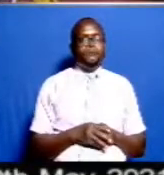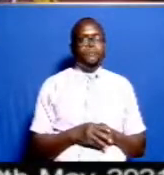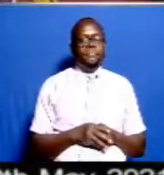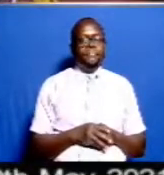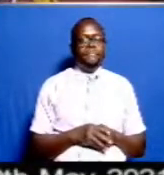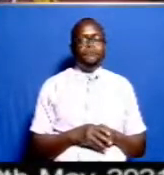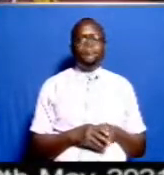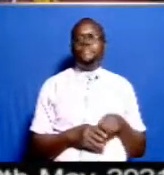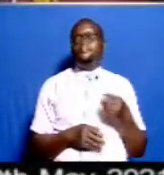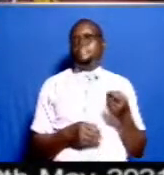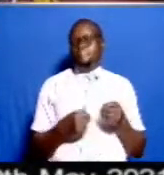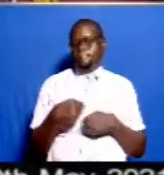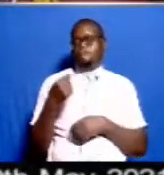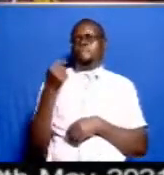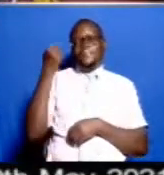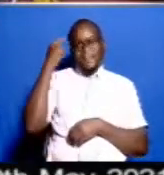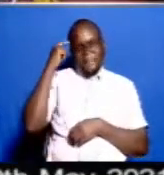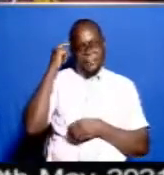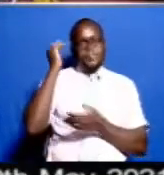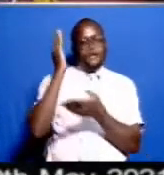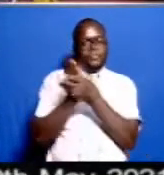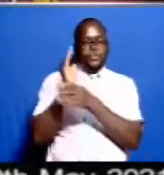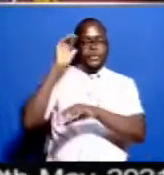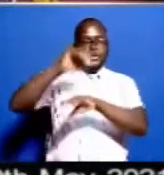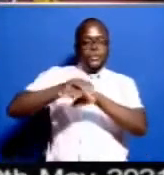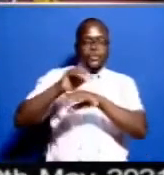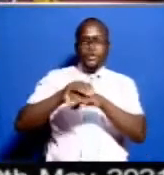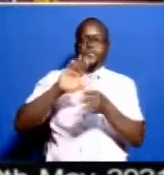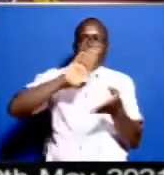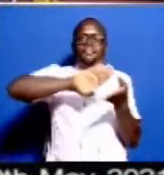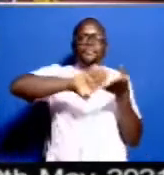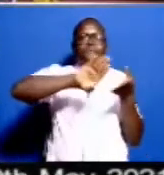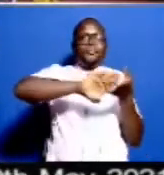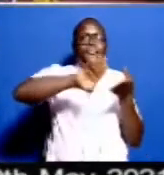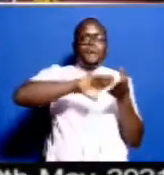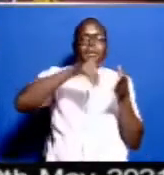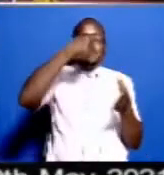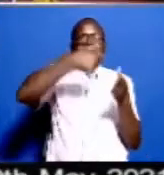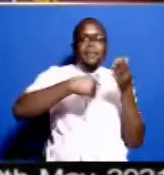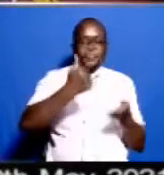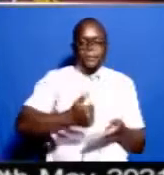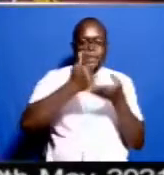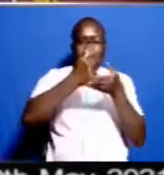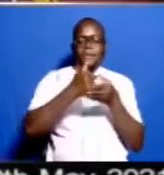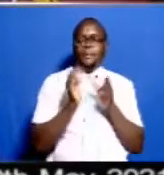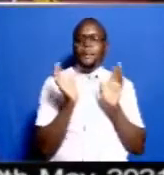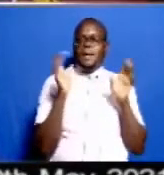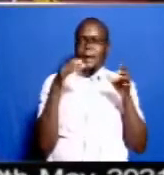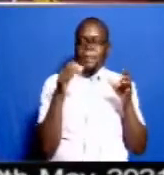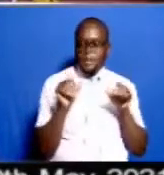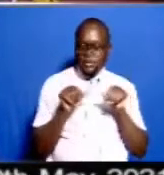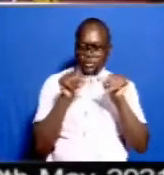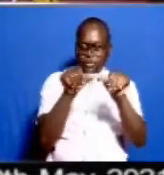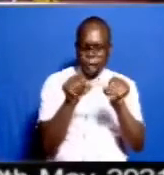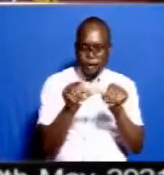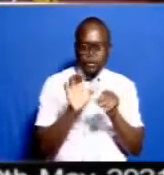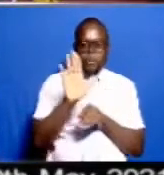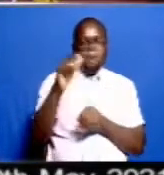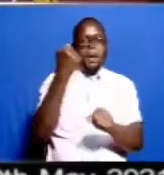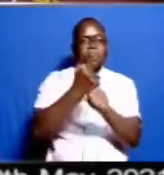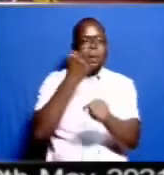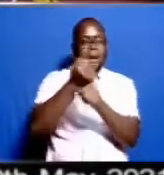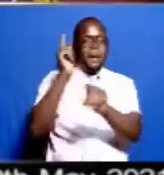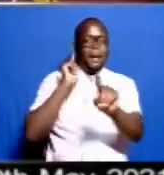it is therefore considered prudent to grant exemption from minimum tax to help the company continue its operations